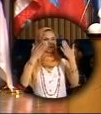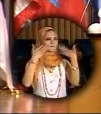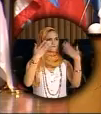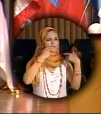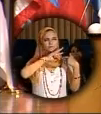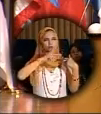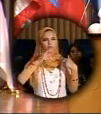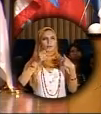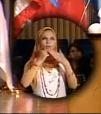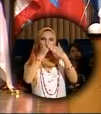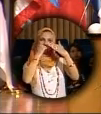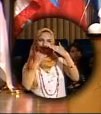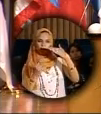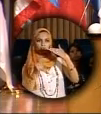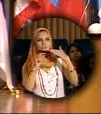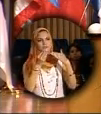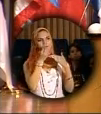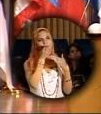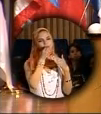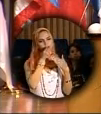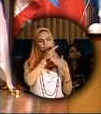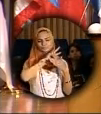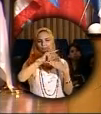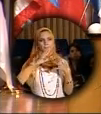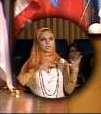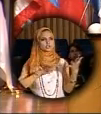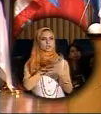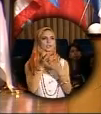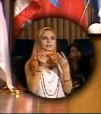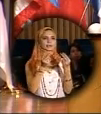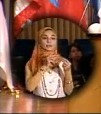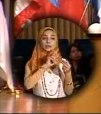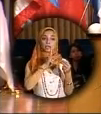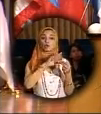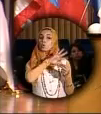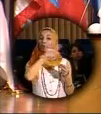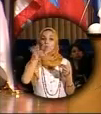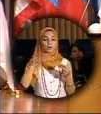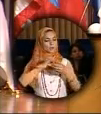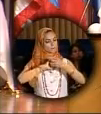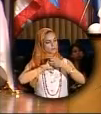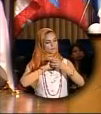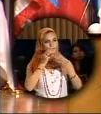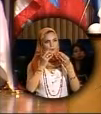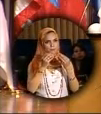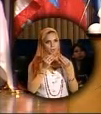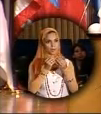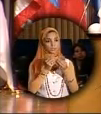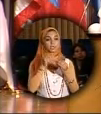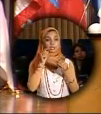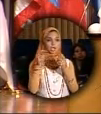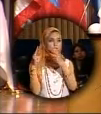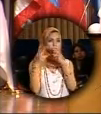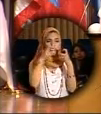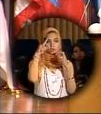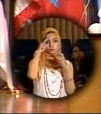agree that all these challenges are nothing. They are a drop in the ocean in terms of the challenges